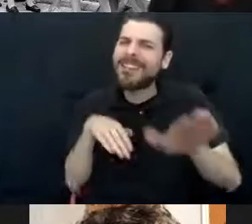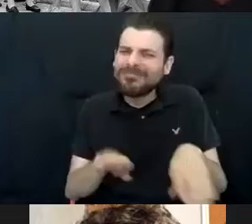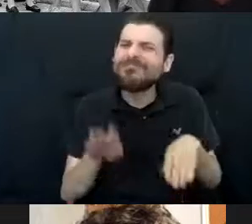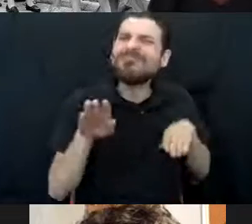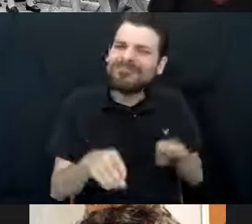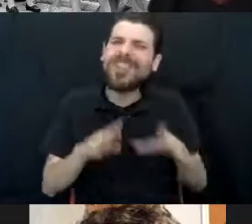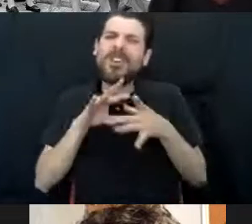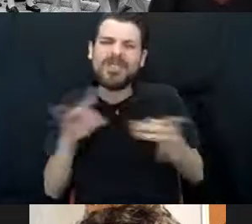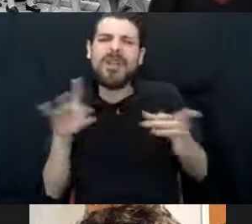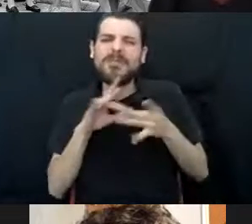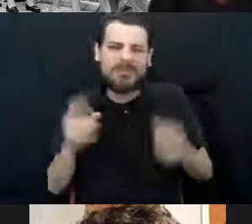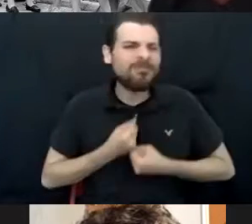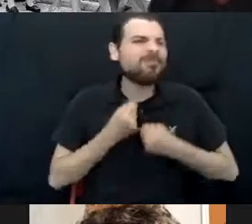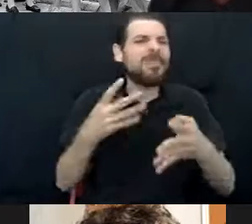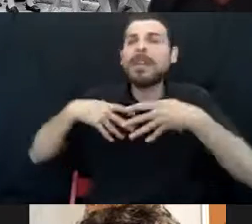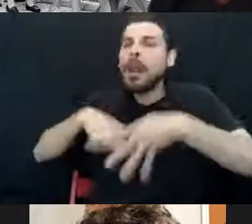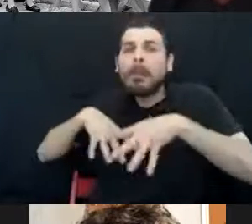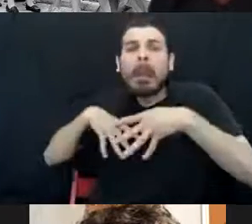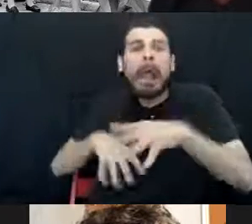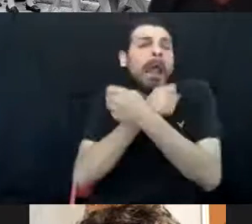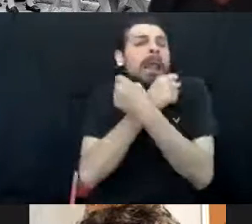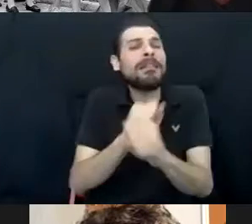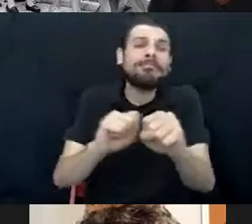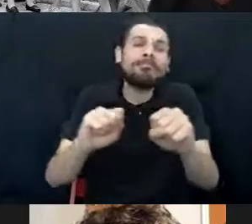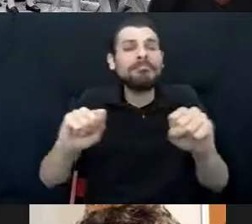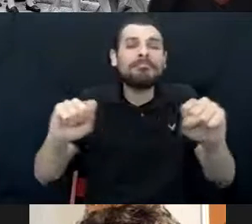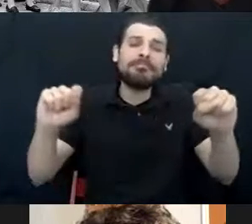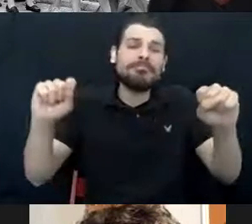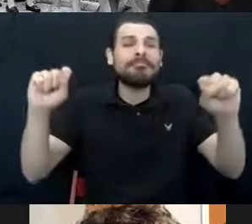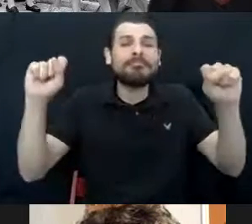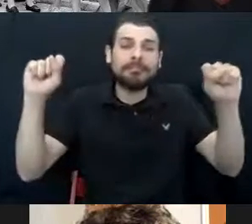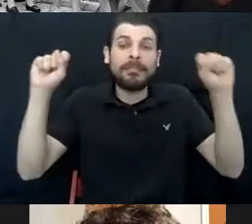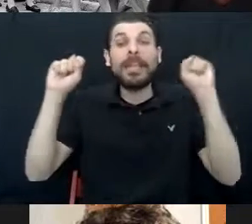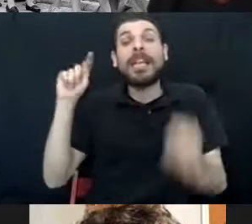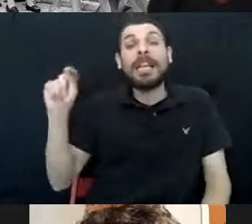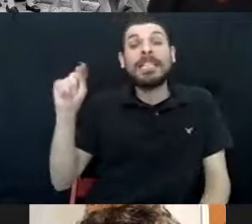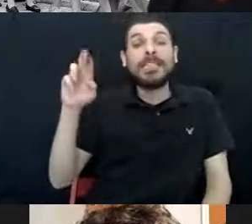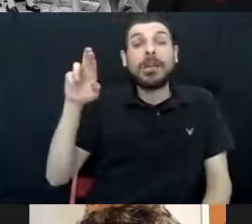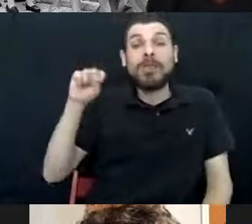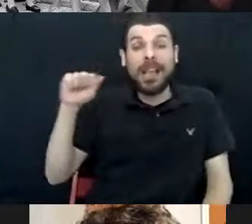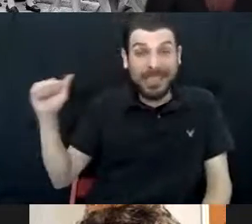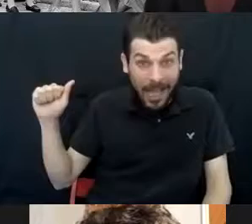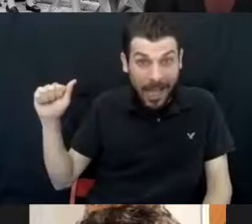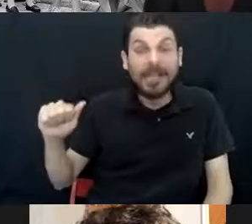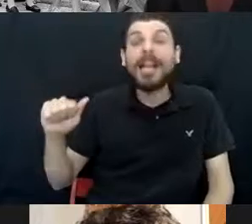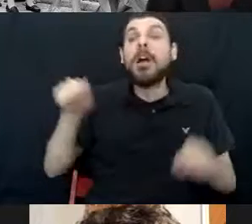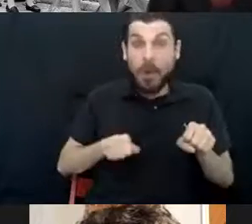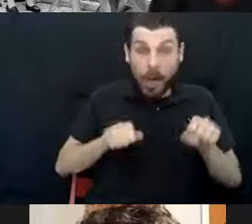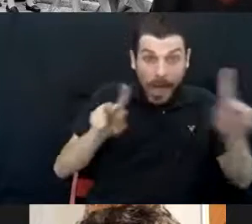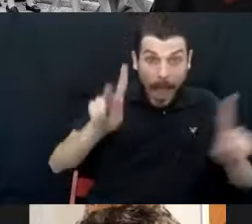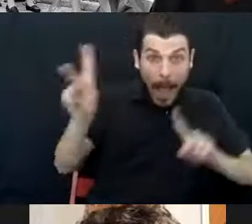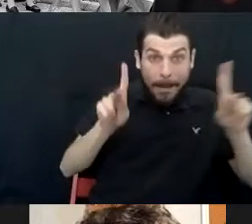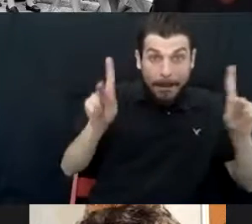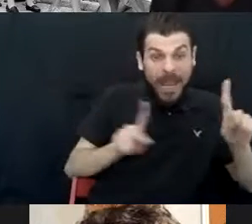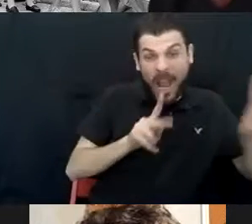talking, marching up to freedom land. Teressa, ain't gonna let nobody